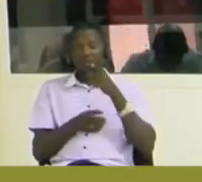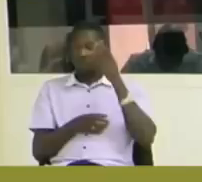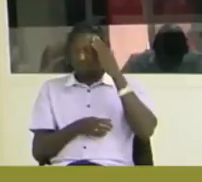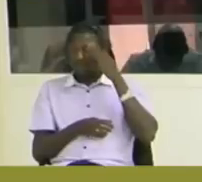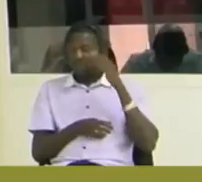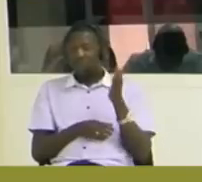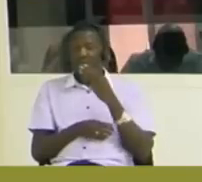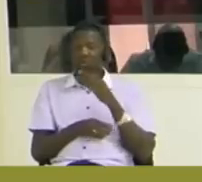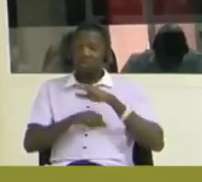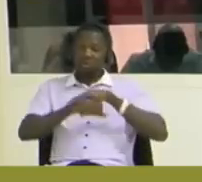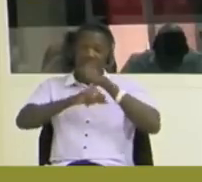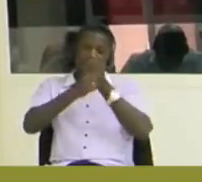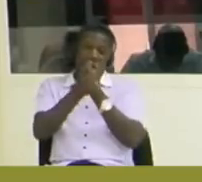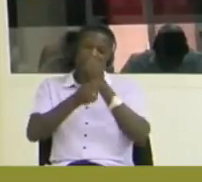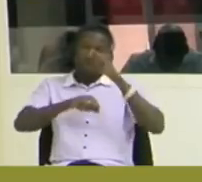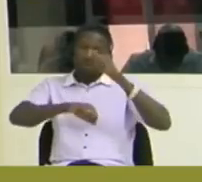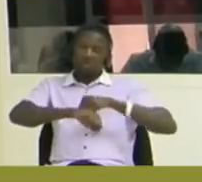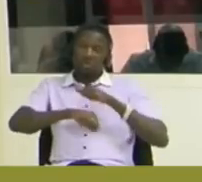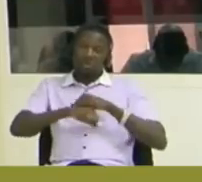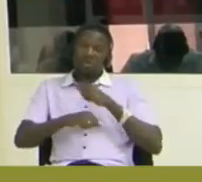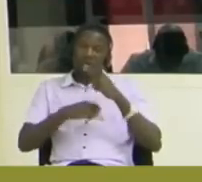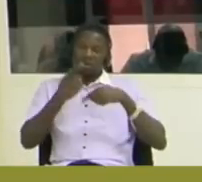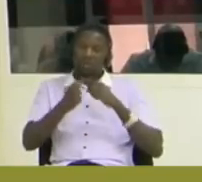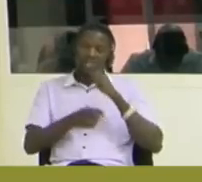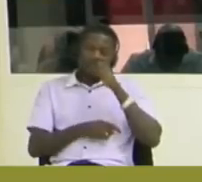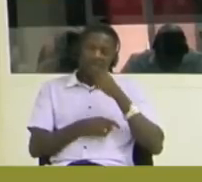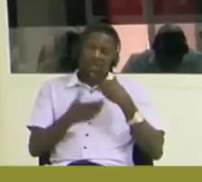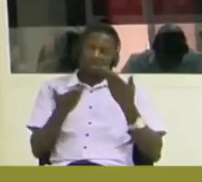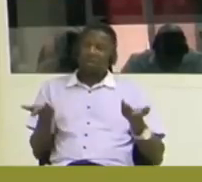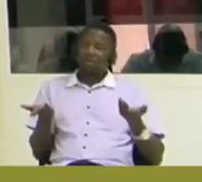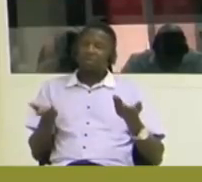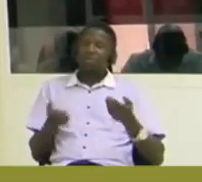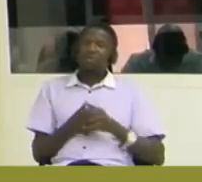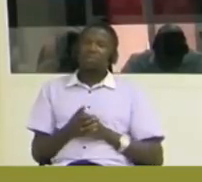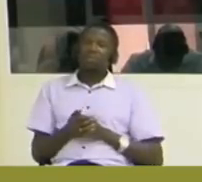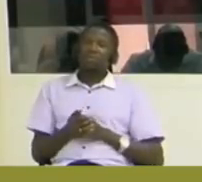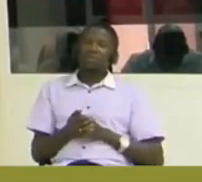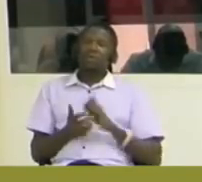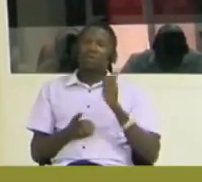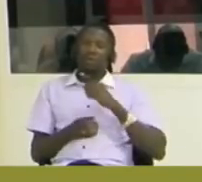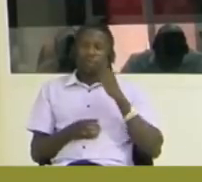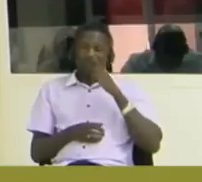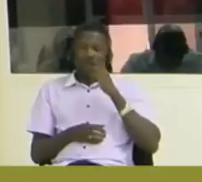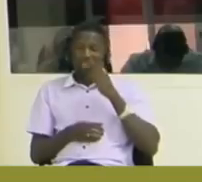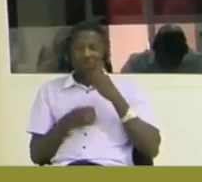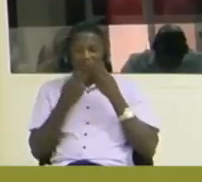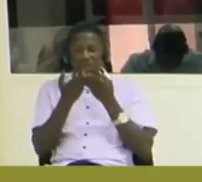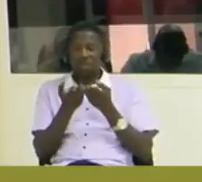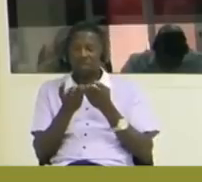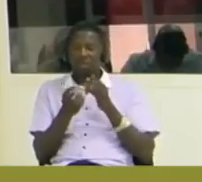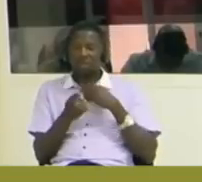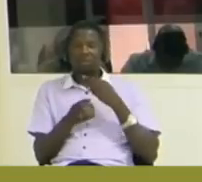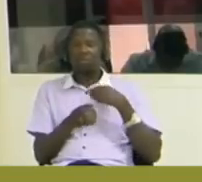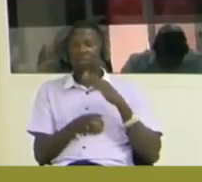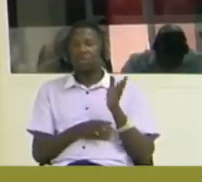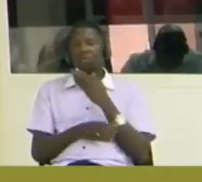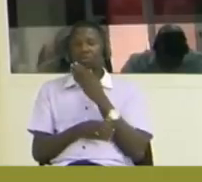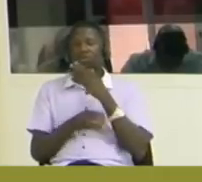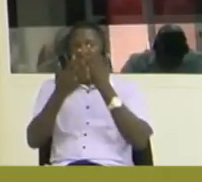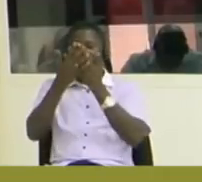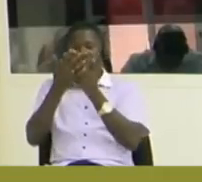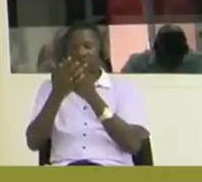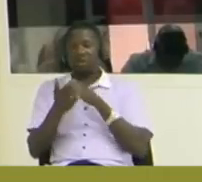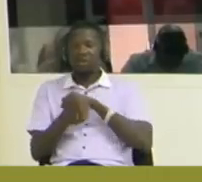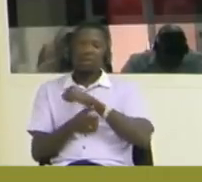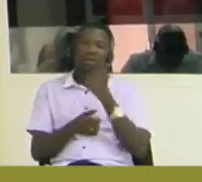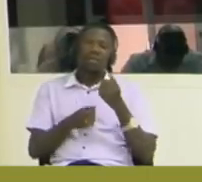your modus operandi. He died as a result. So what I'm trying to say is that I did not go to mile 2 and kill Saad